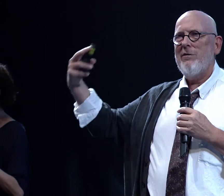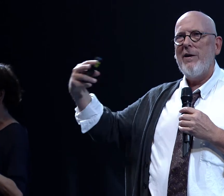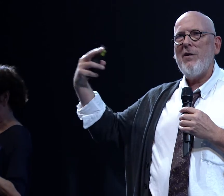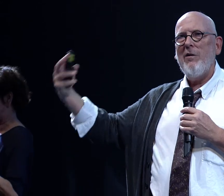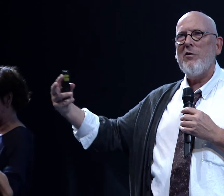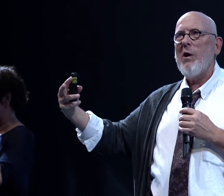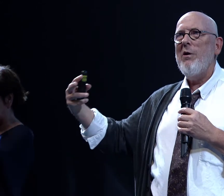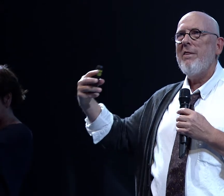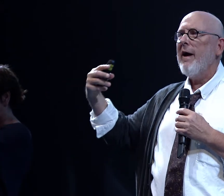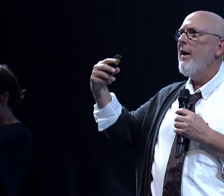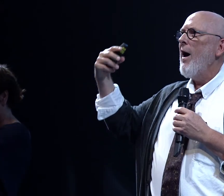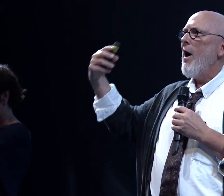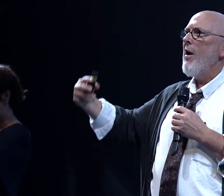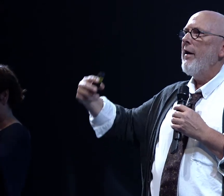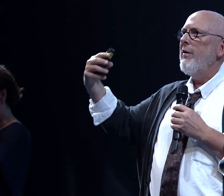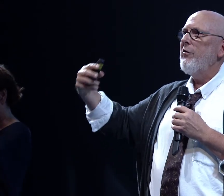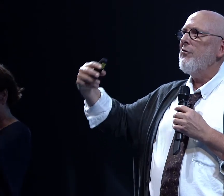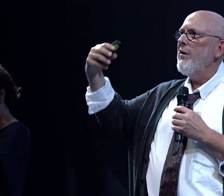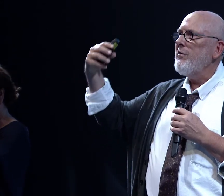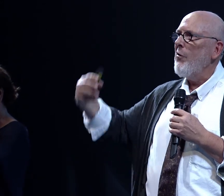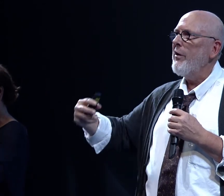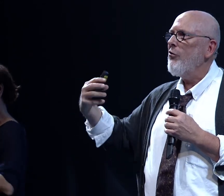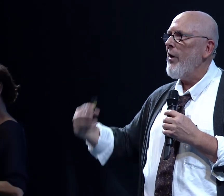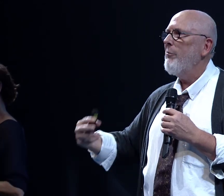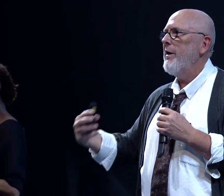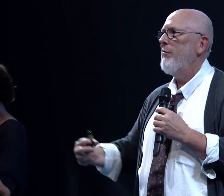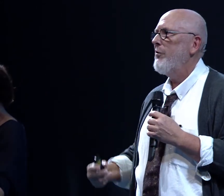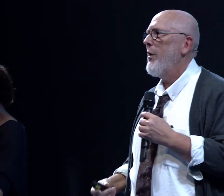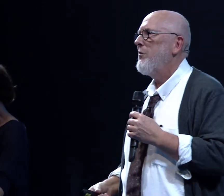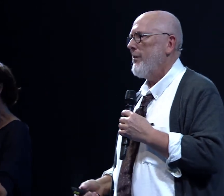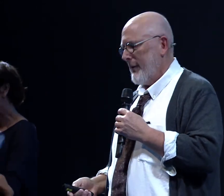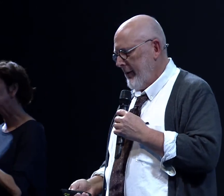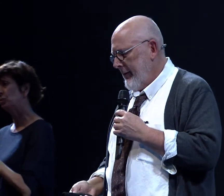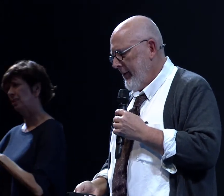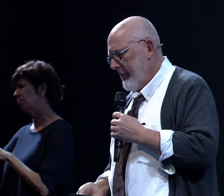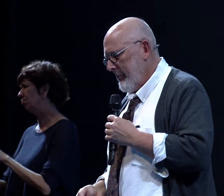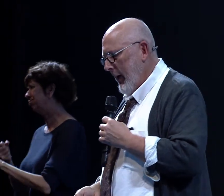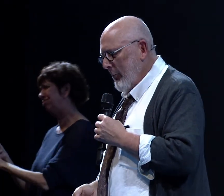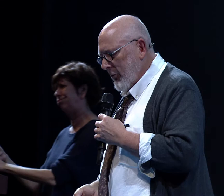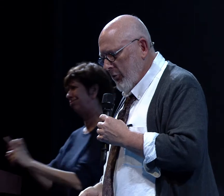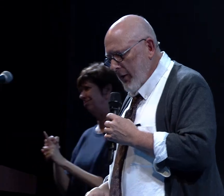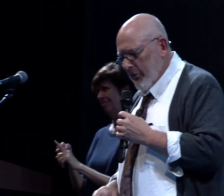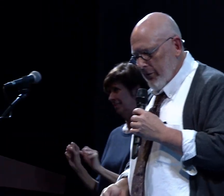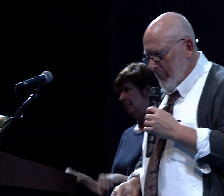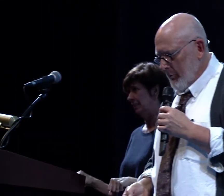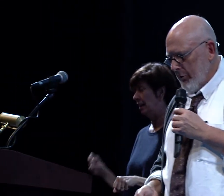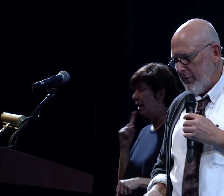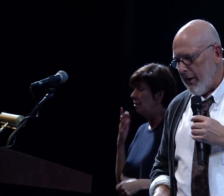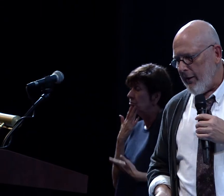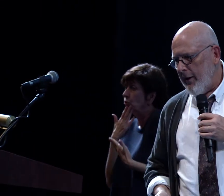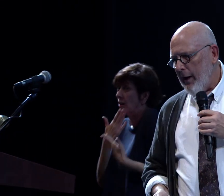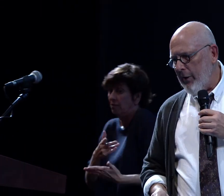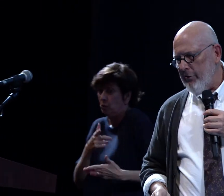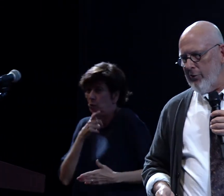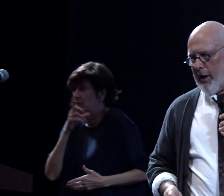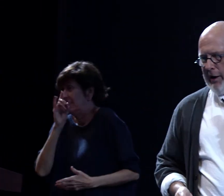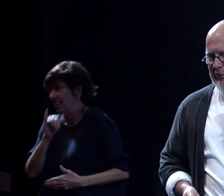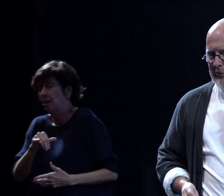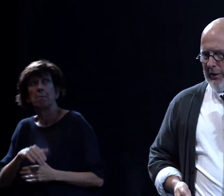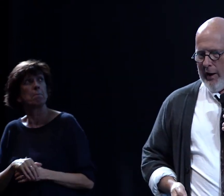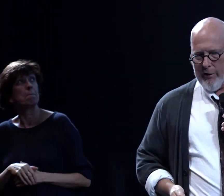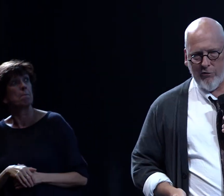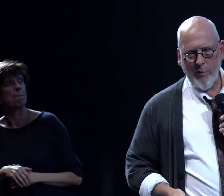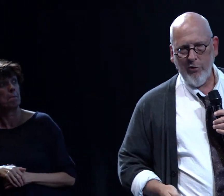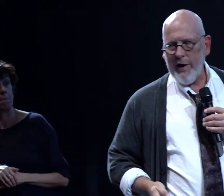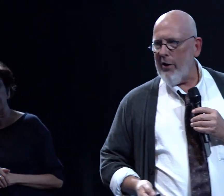our minds, they change the way we think. Our industry is so incredibly influential. And I am so grateful for the people who did it. And we have a new kind